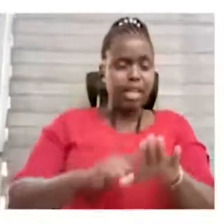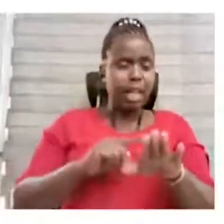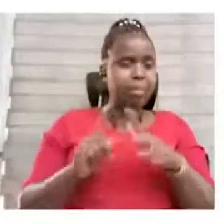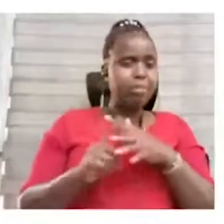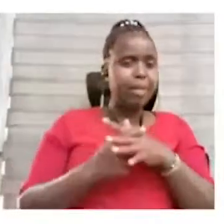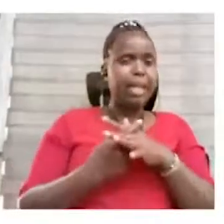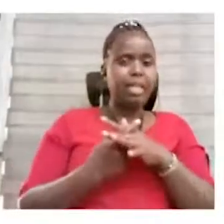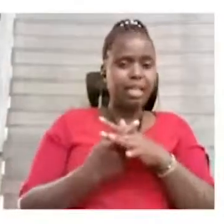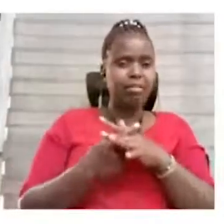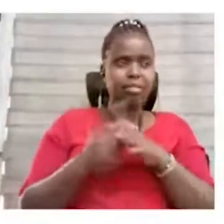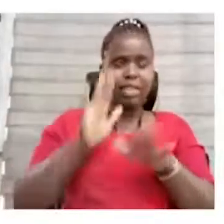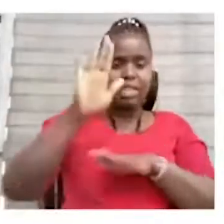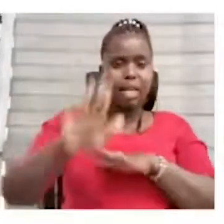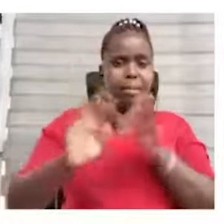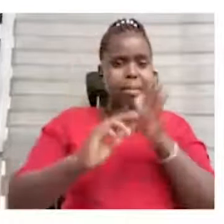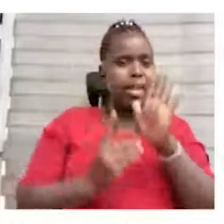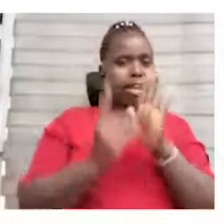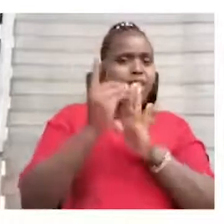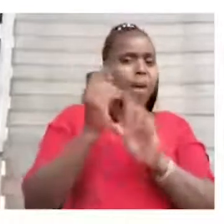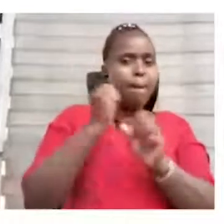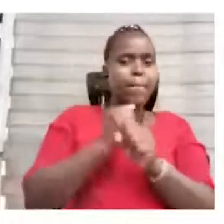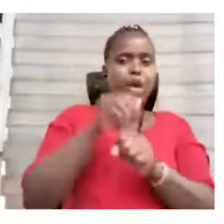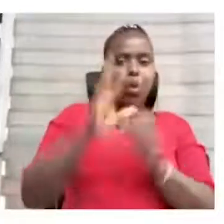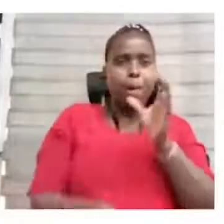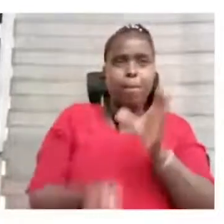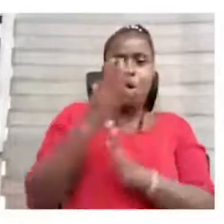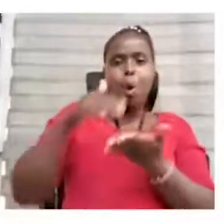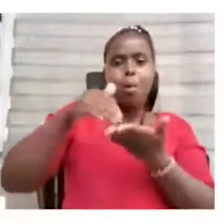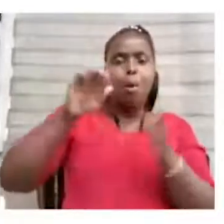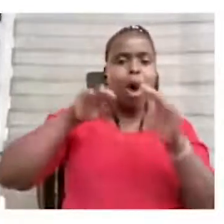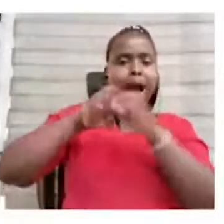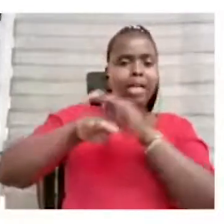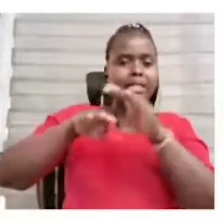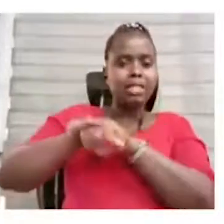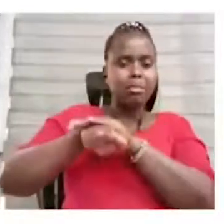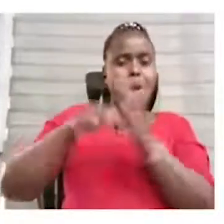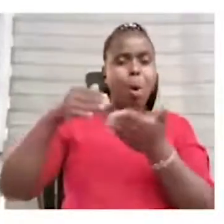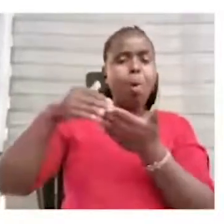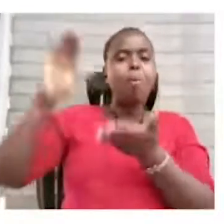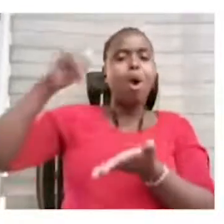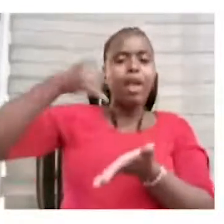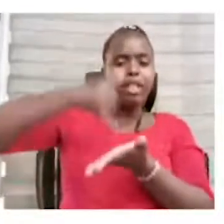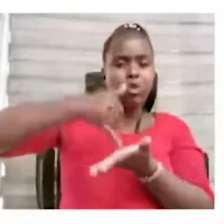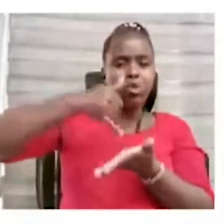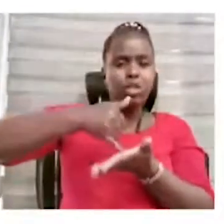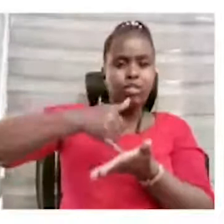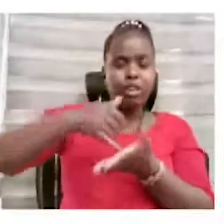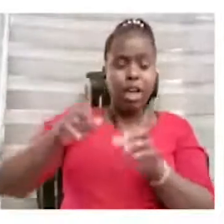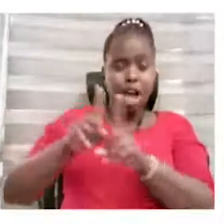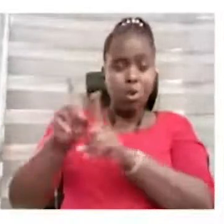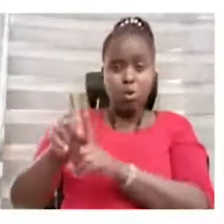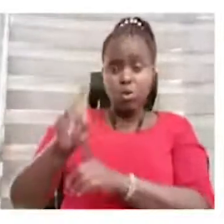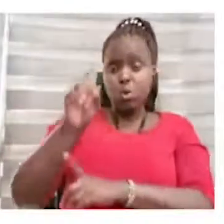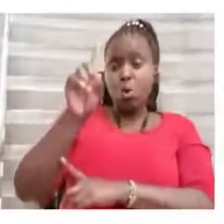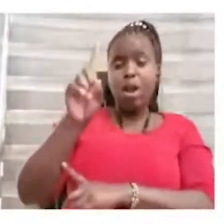is going to make your product more accessible, more inclusive. And that's going to, I just say it's the right thing to